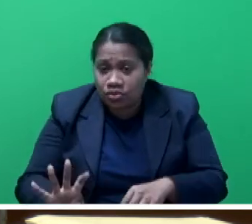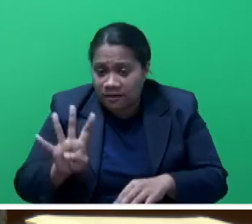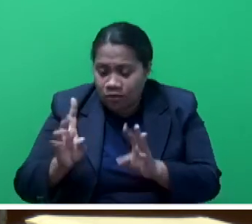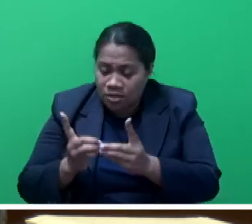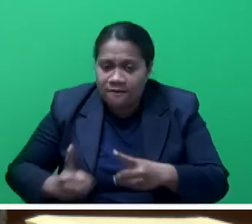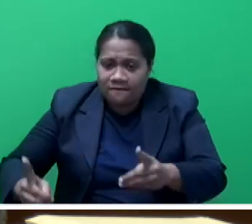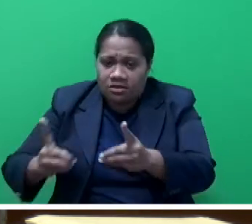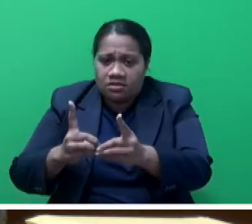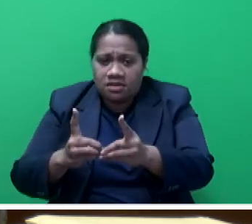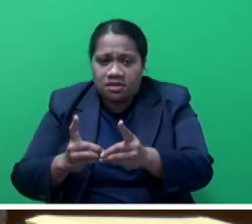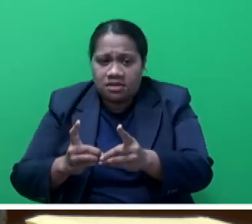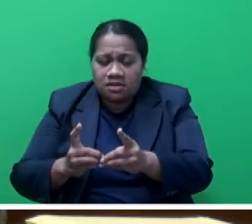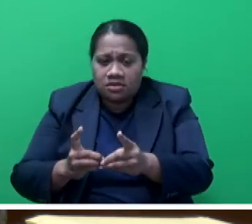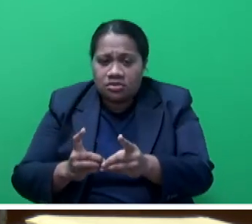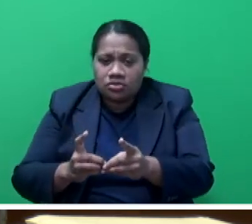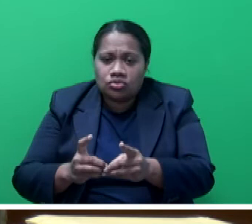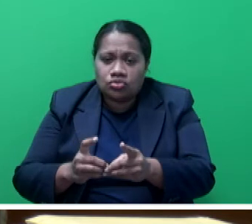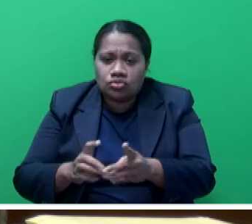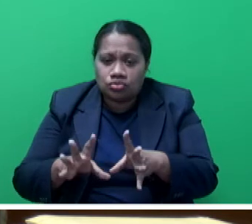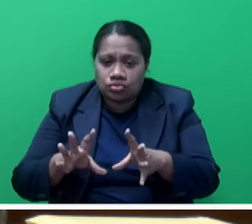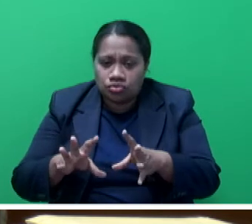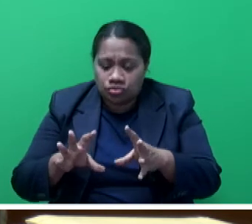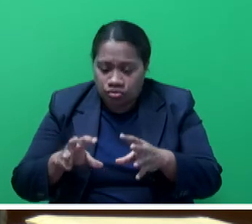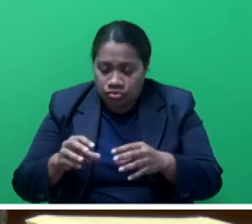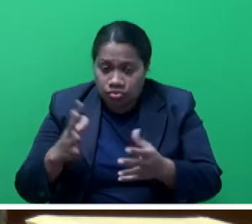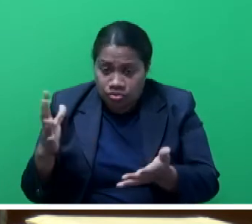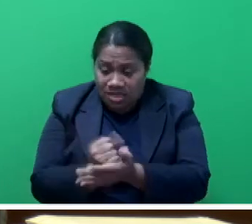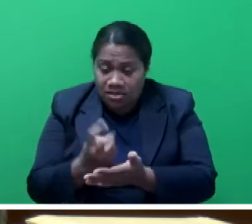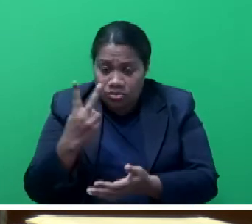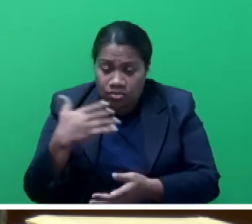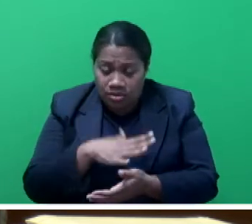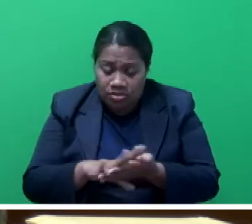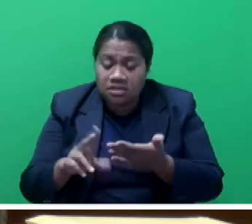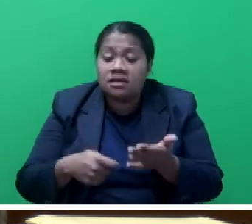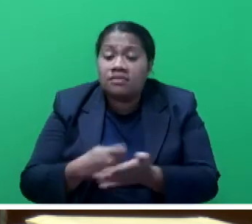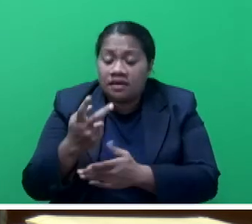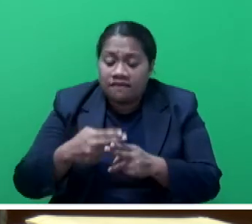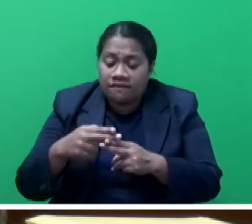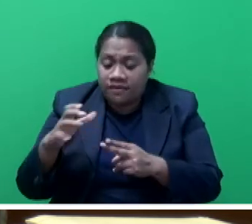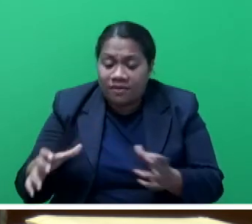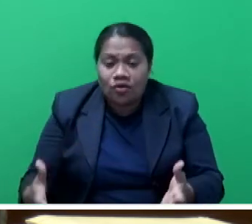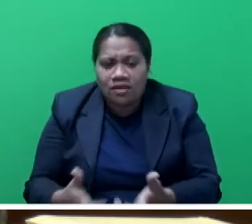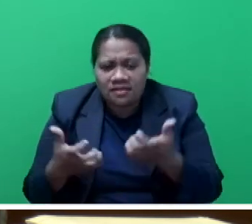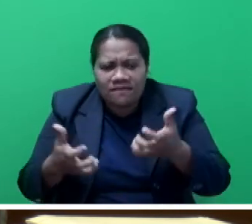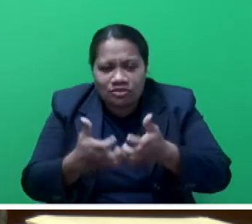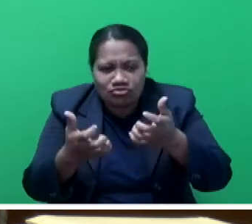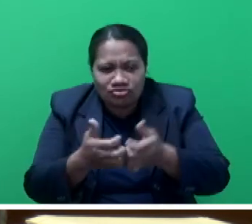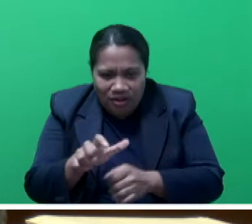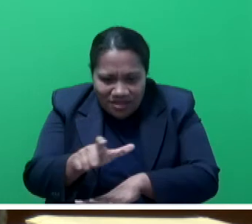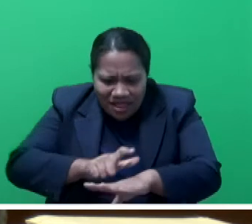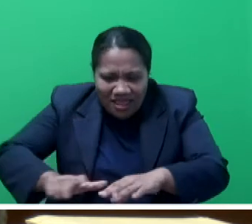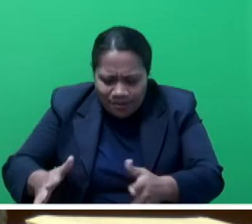to get these $200 per farmer for cultivation, Mr. Speaker say. Mr. Speaker say we